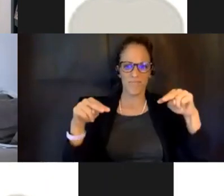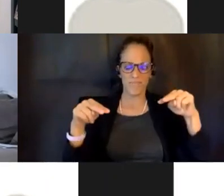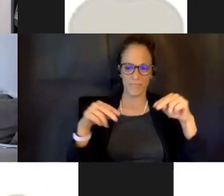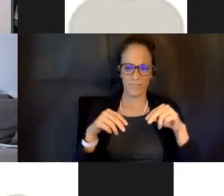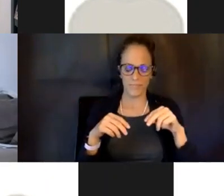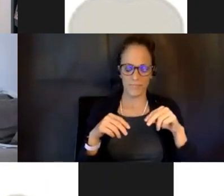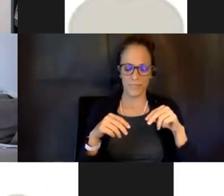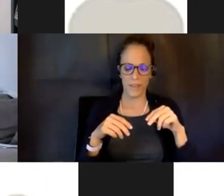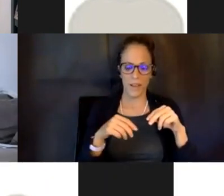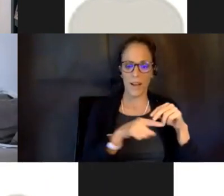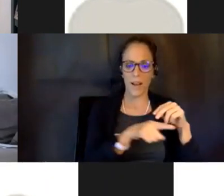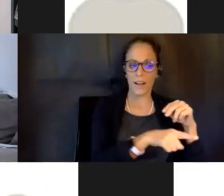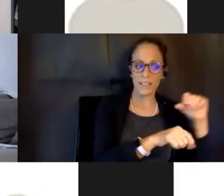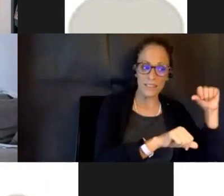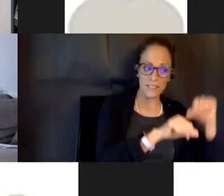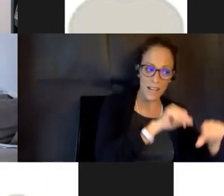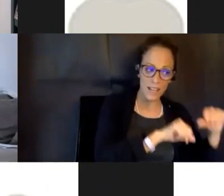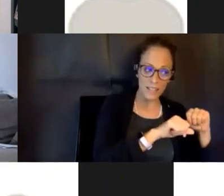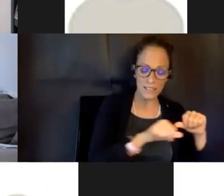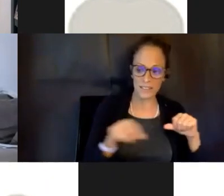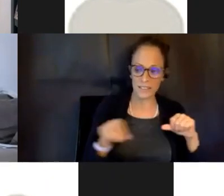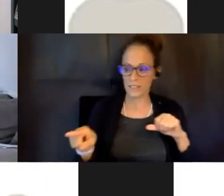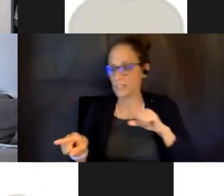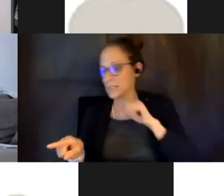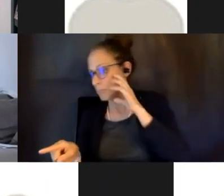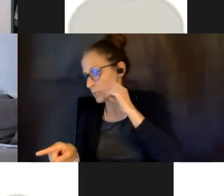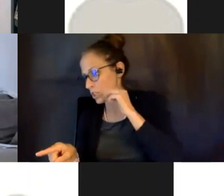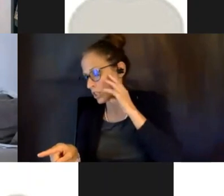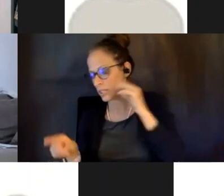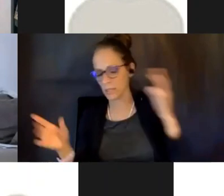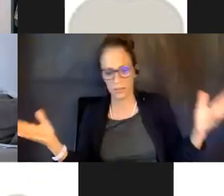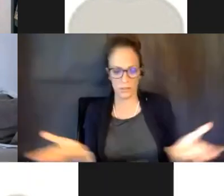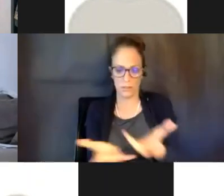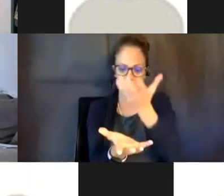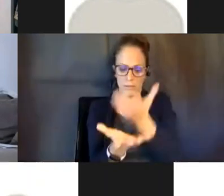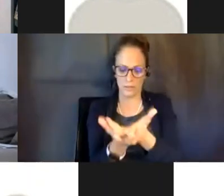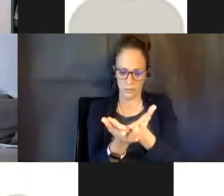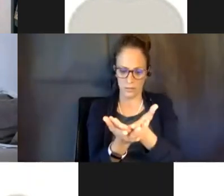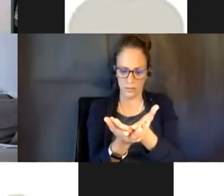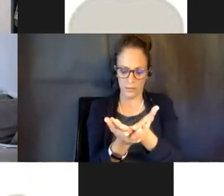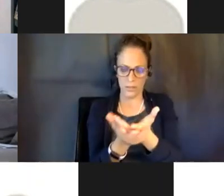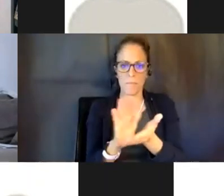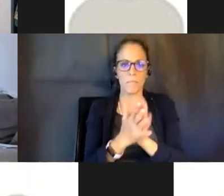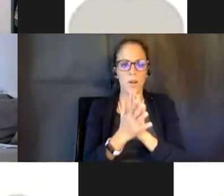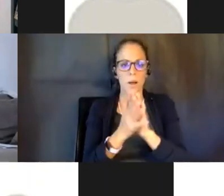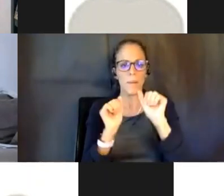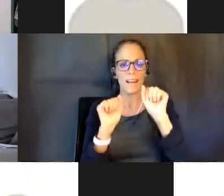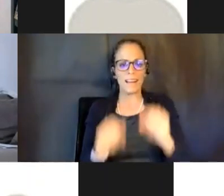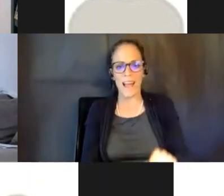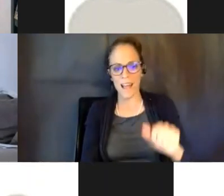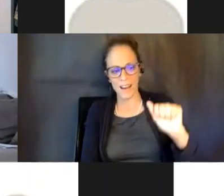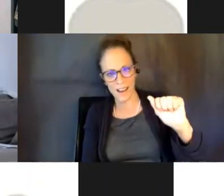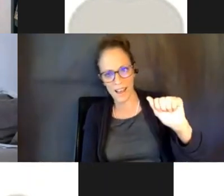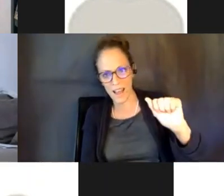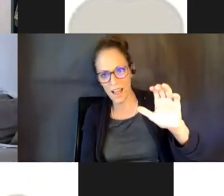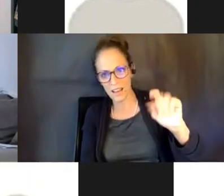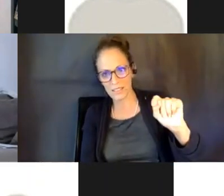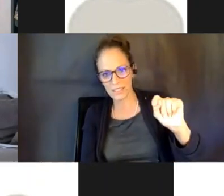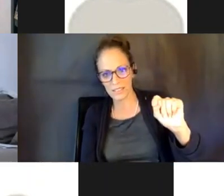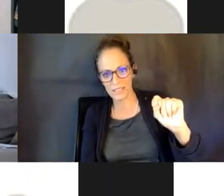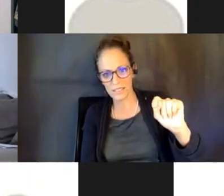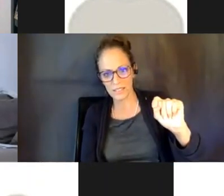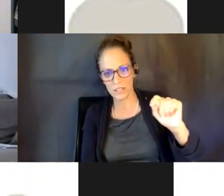path that we need to be following to move this movement forward. Is the actionable path. Is the path we can act on, which is,